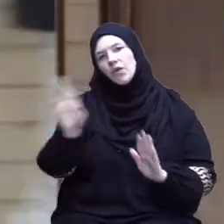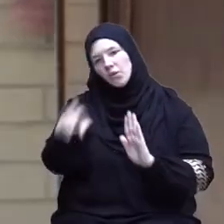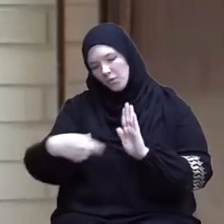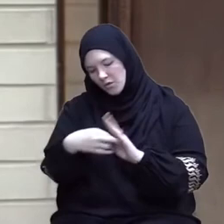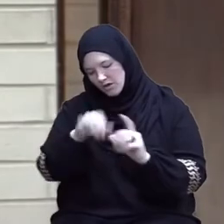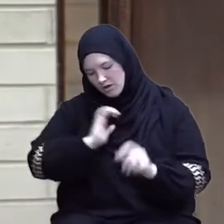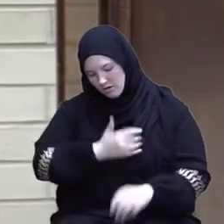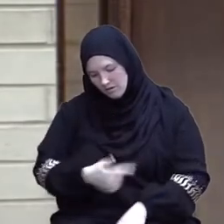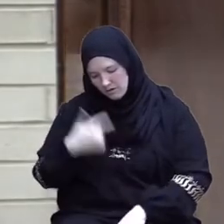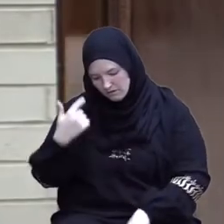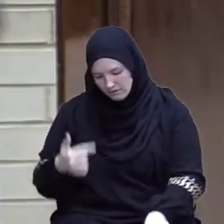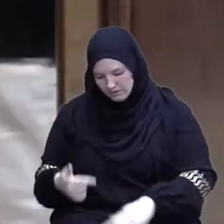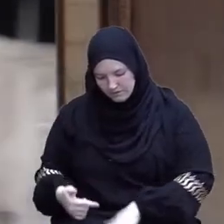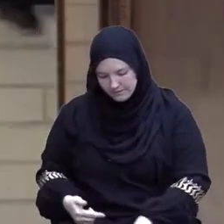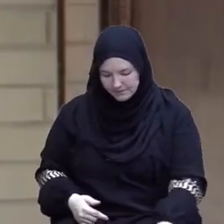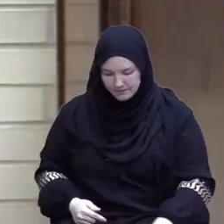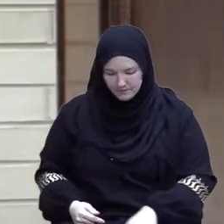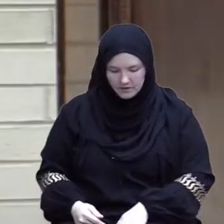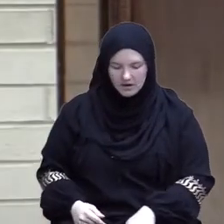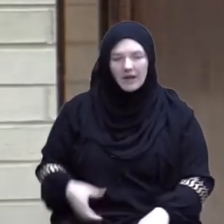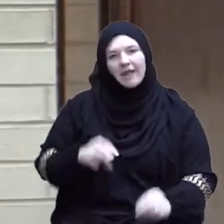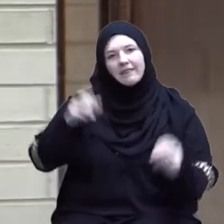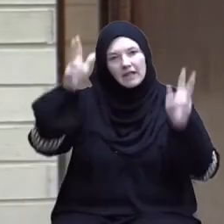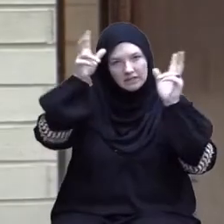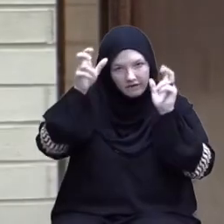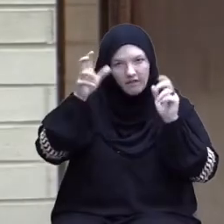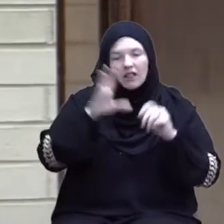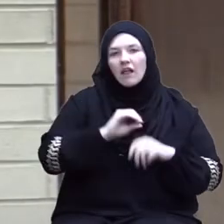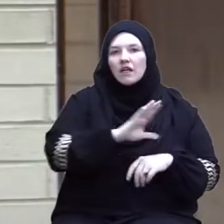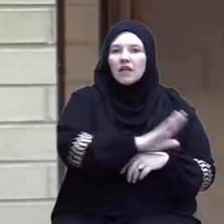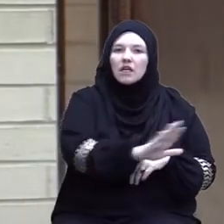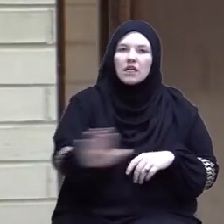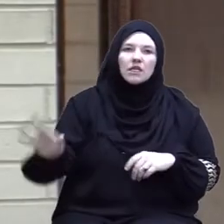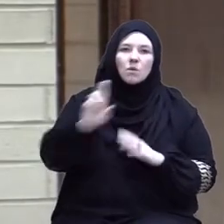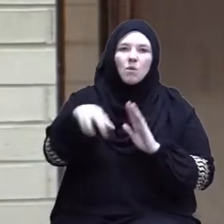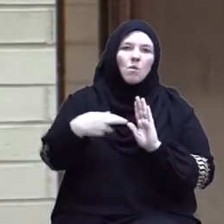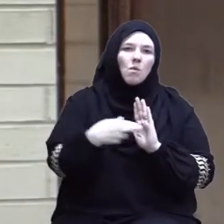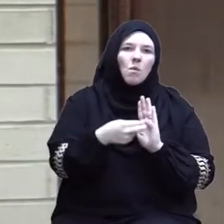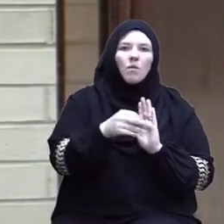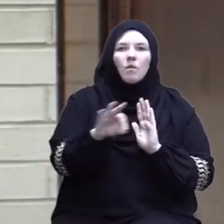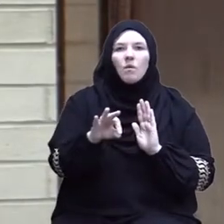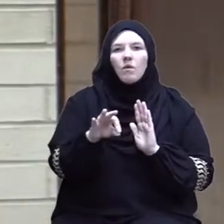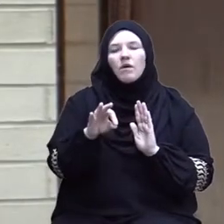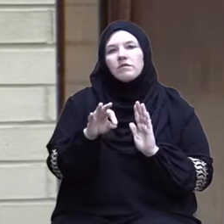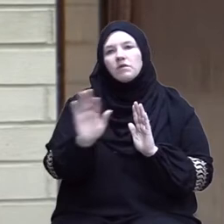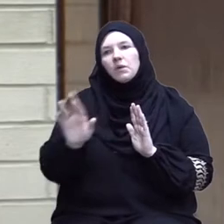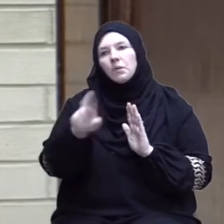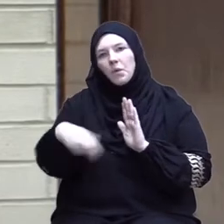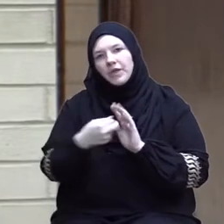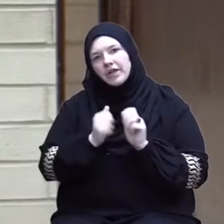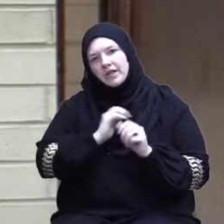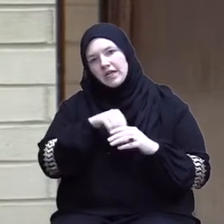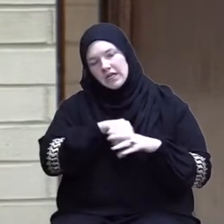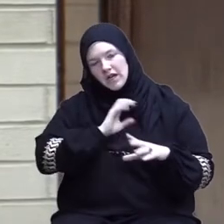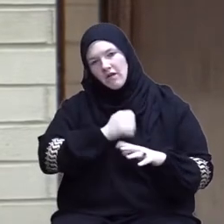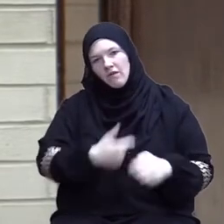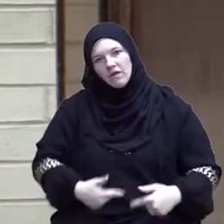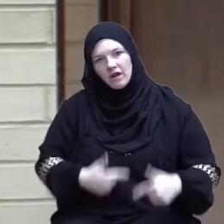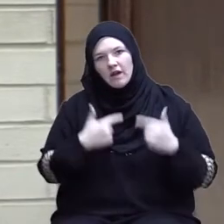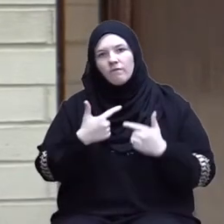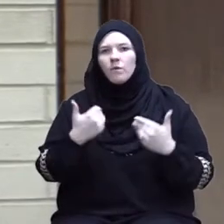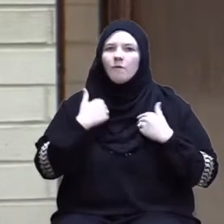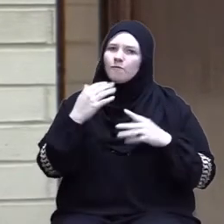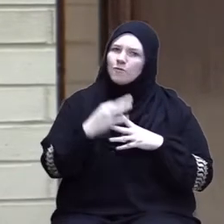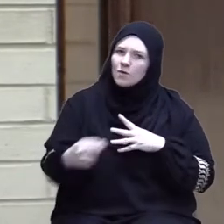our life, and the devil and his role or their role in our life, and that we